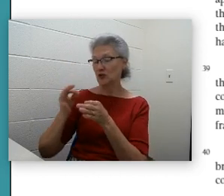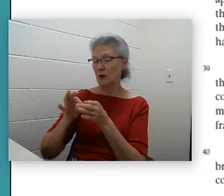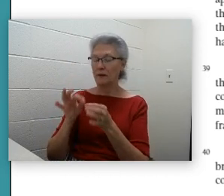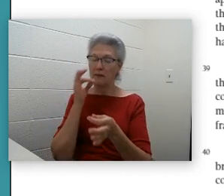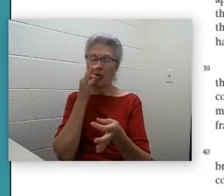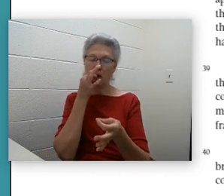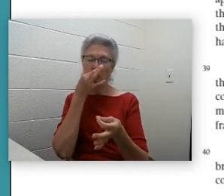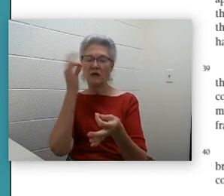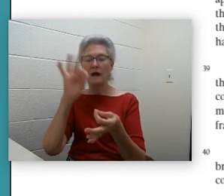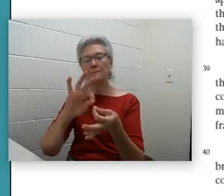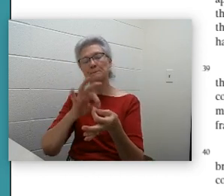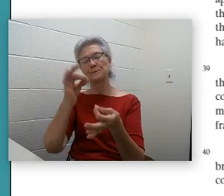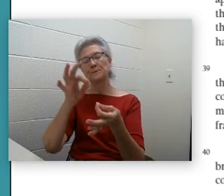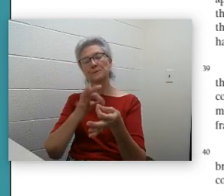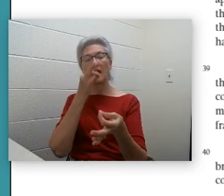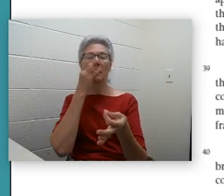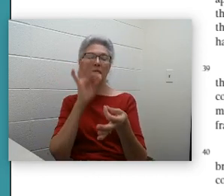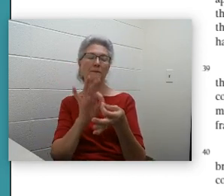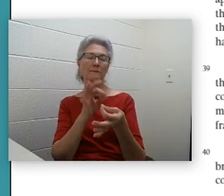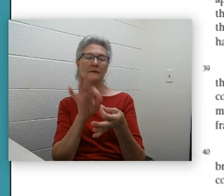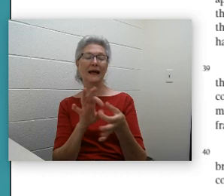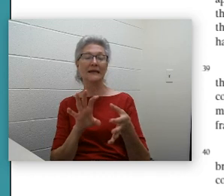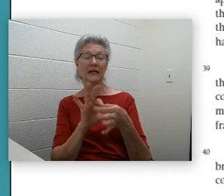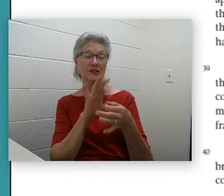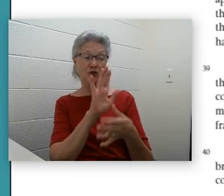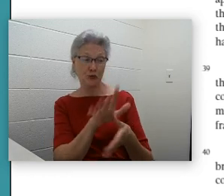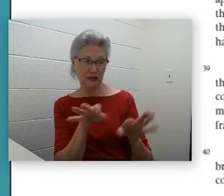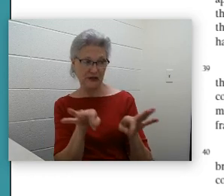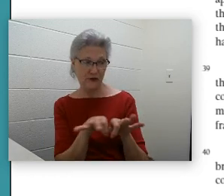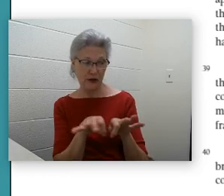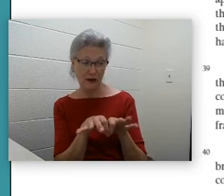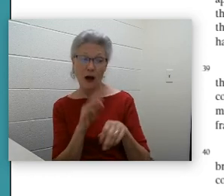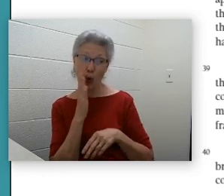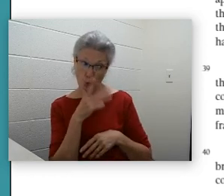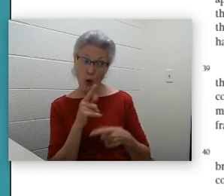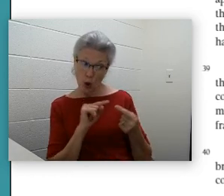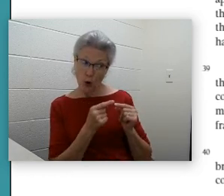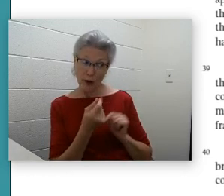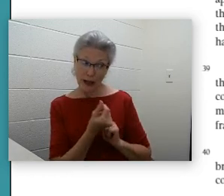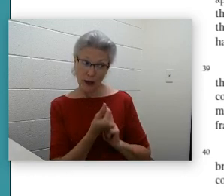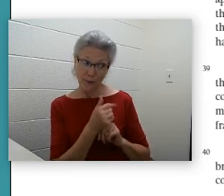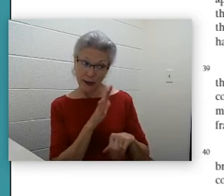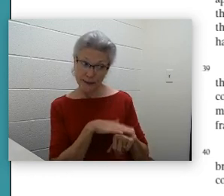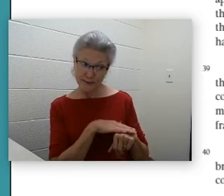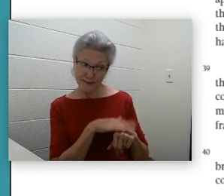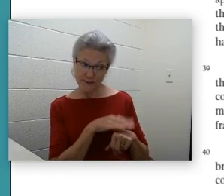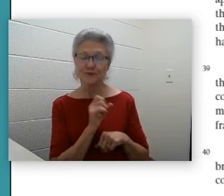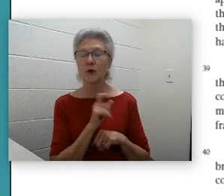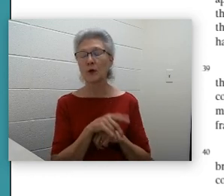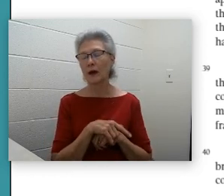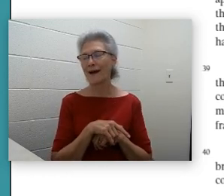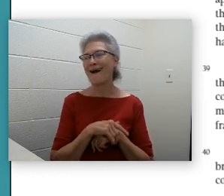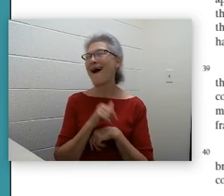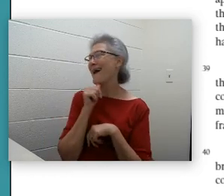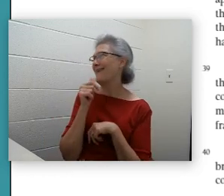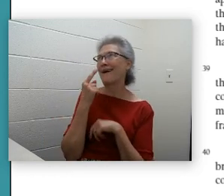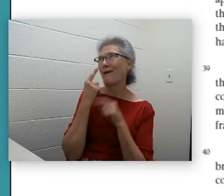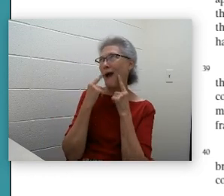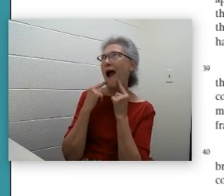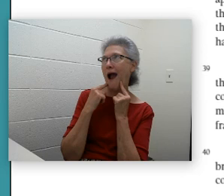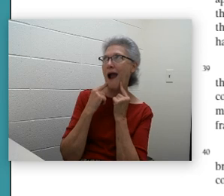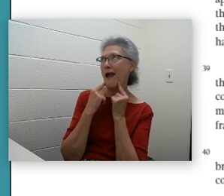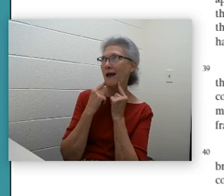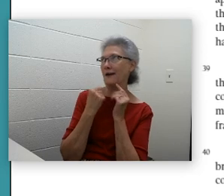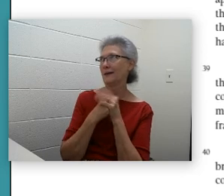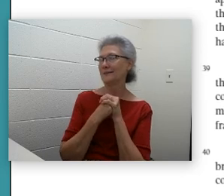onto Peter's foot. I dare say it will hurt a little, she warned him. Oh, I shan't cry,